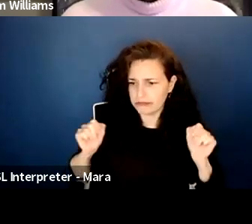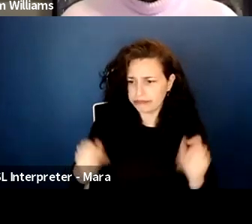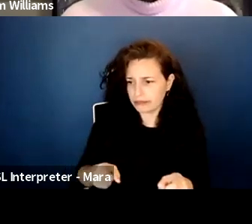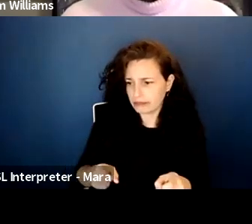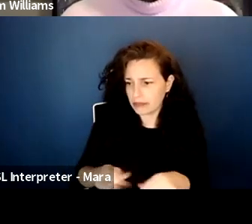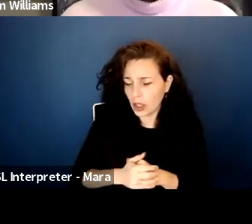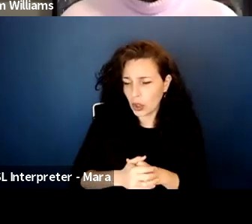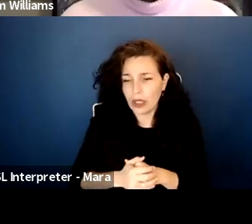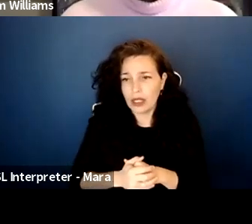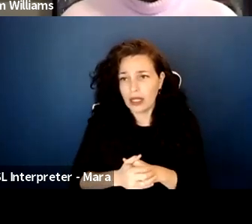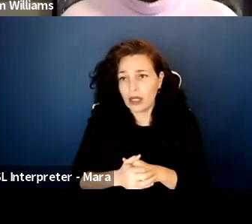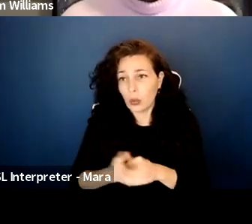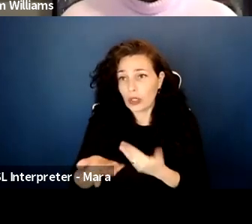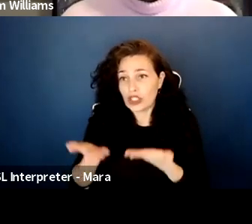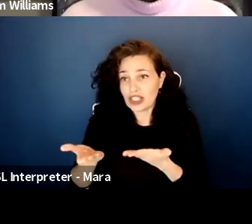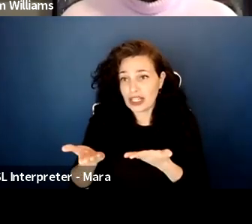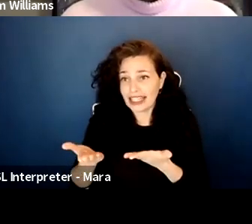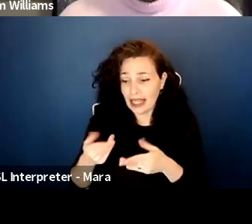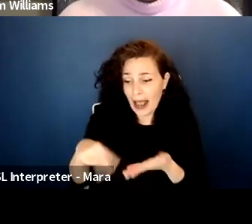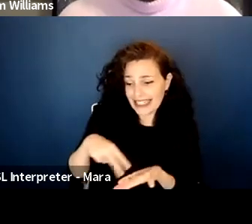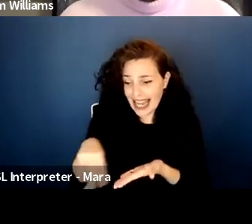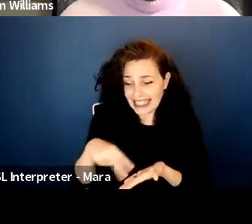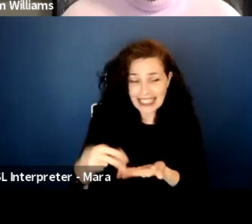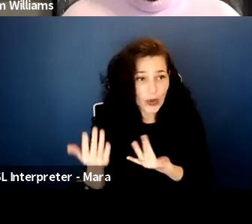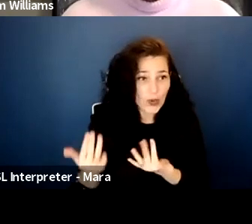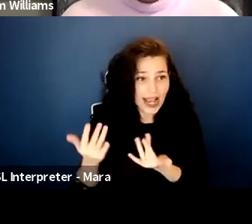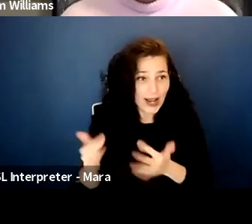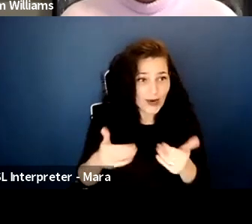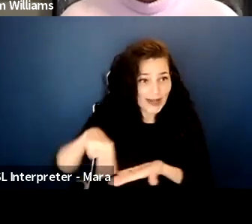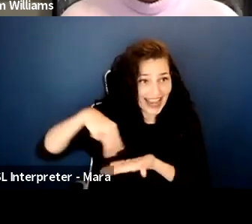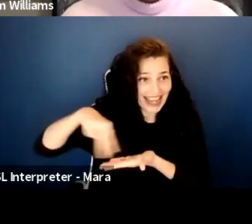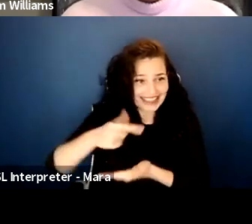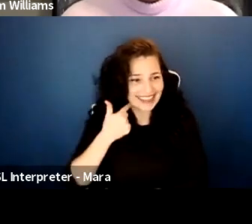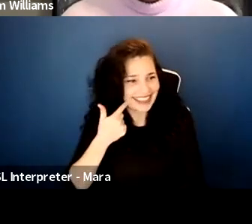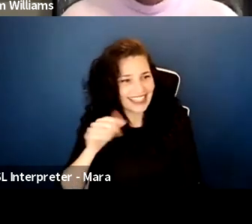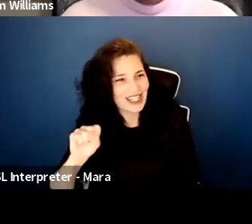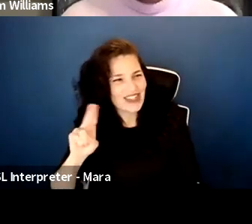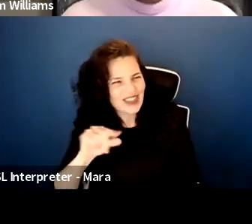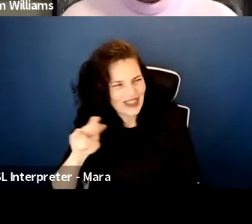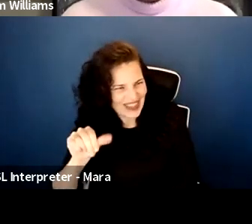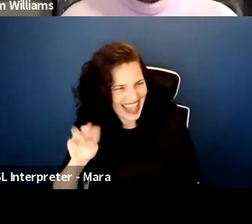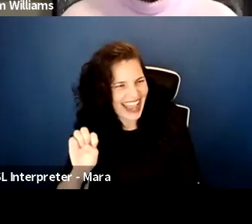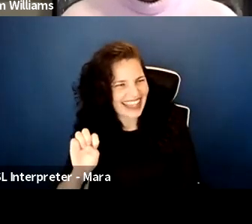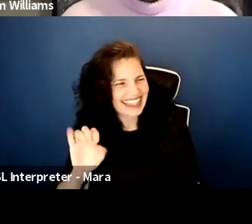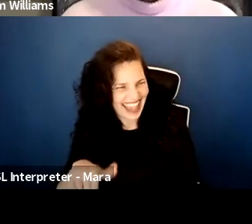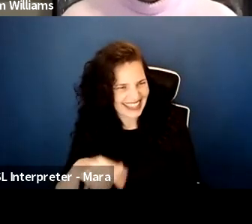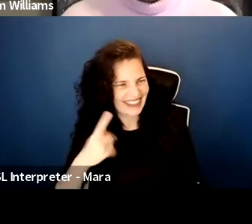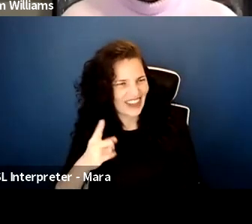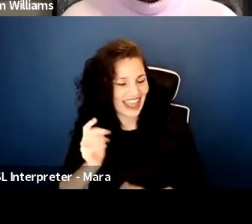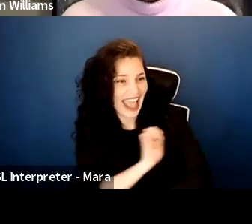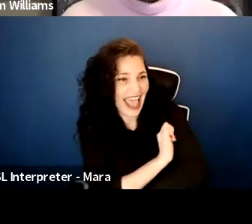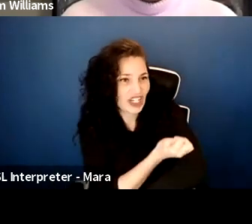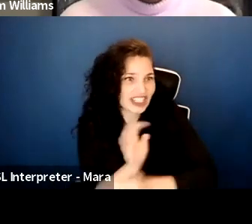do? Like, should they be like a little mini dance while they're in the waiting room? Just to keep their energy? You do want to keep your energy up. but you